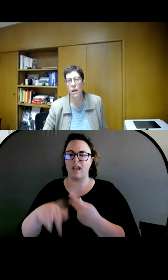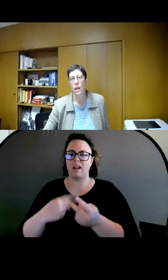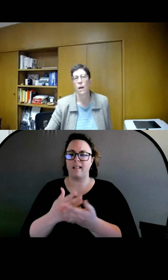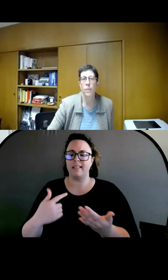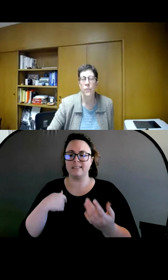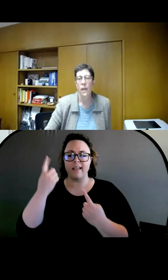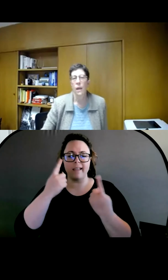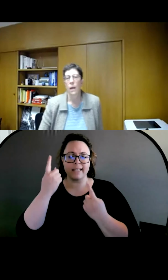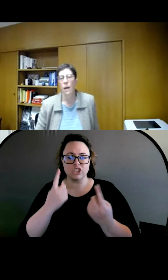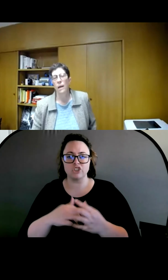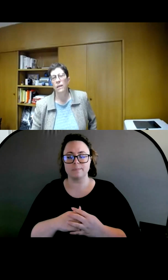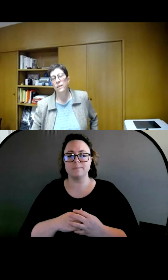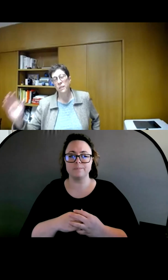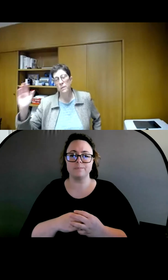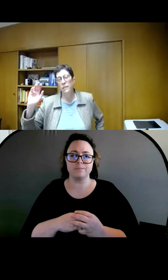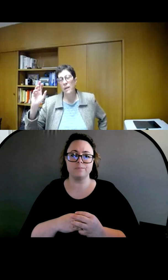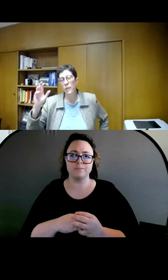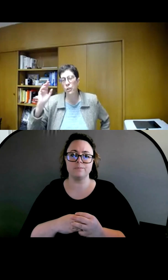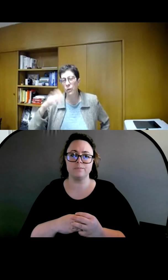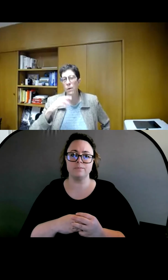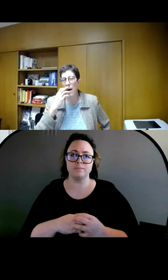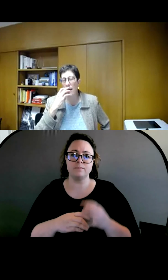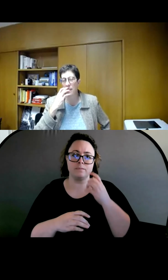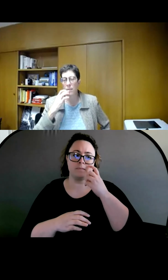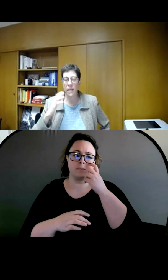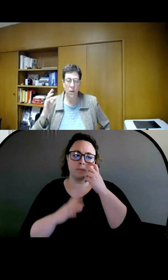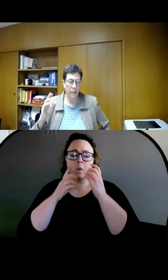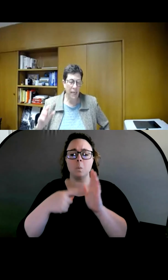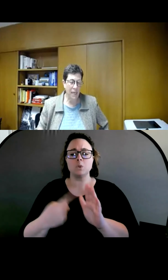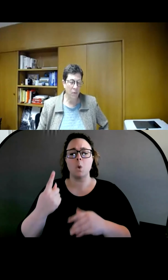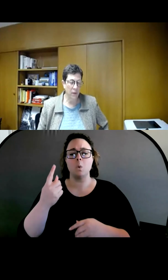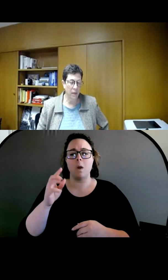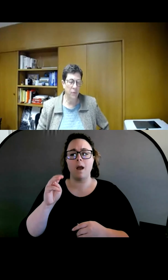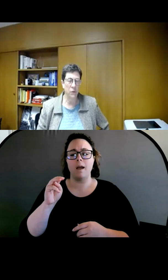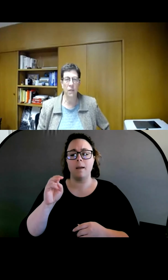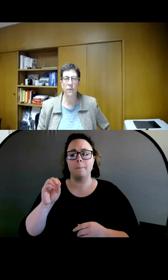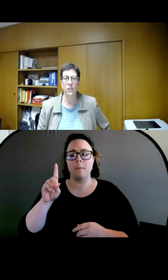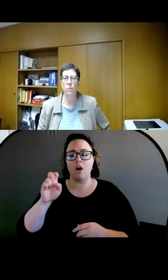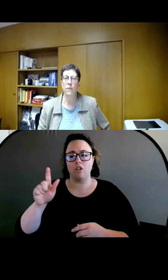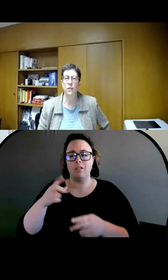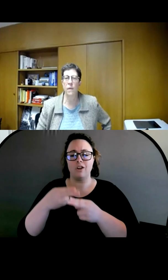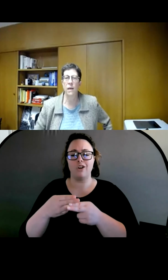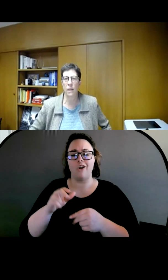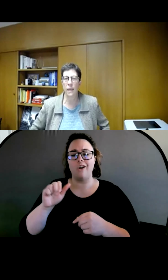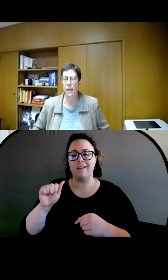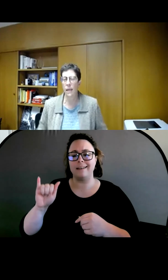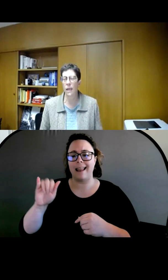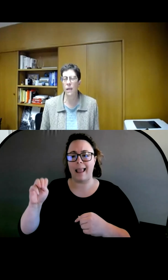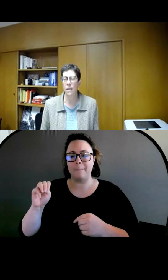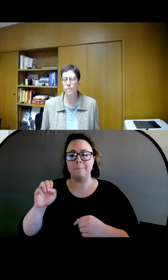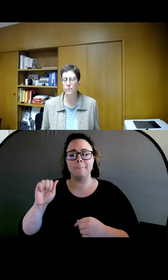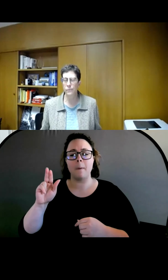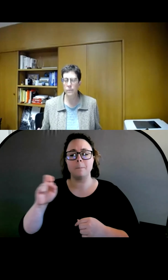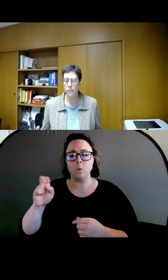Now, this is I'm going to show you a model in a minute called AIM, or the Abuse Intervention Prevention Model, and